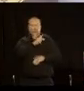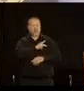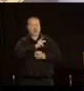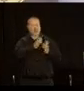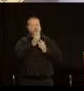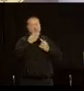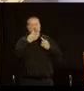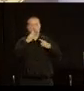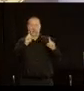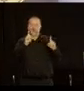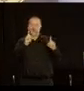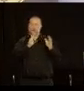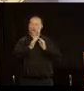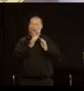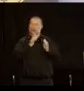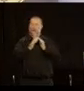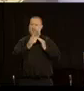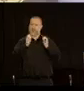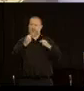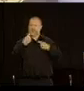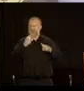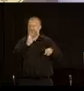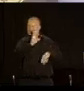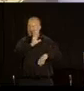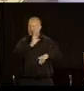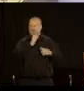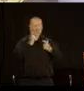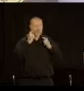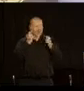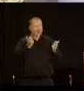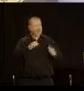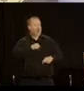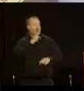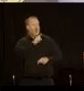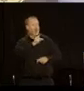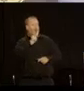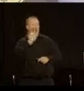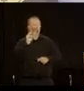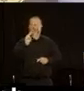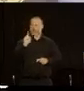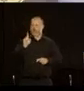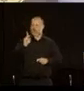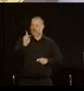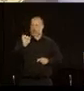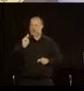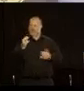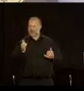and supportive community, he's been able to accomplish so much. We're proud of you, Kevin. Where is Kevin?